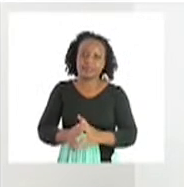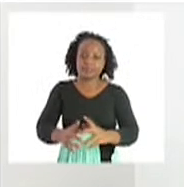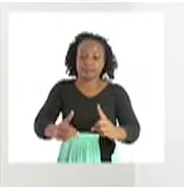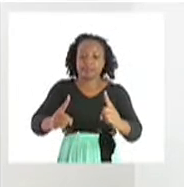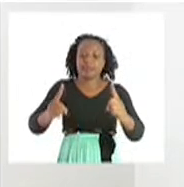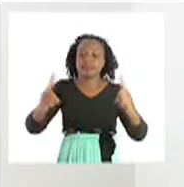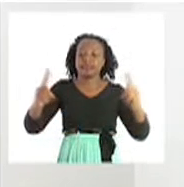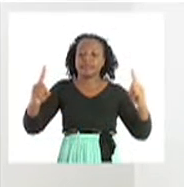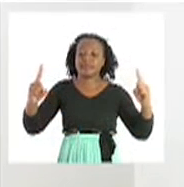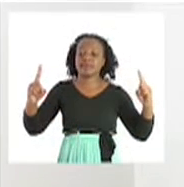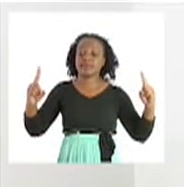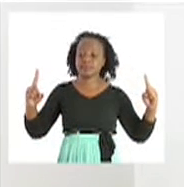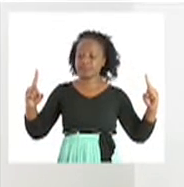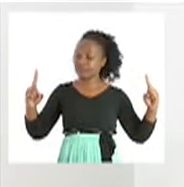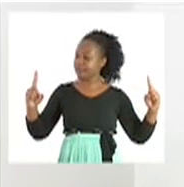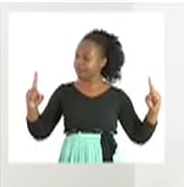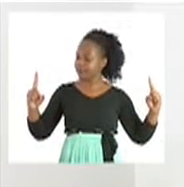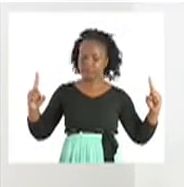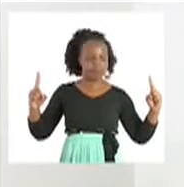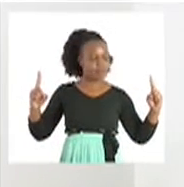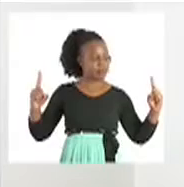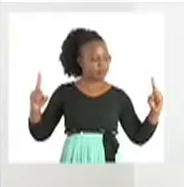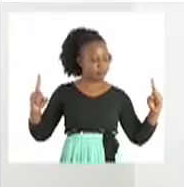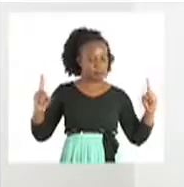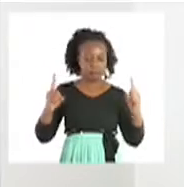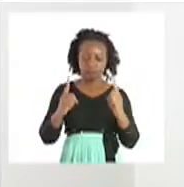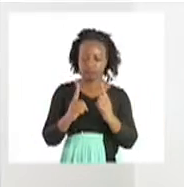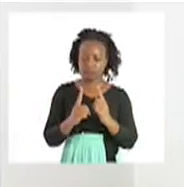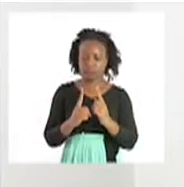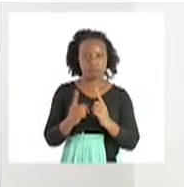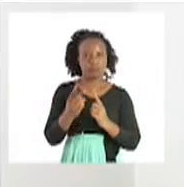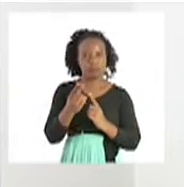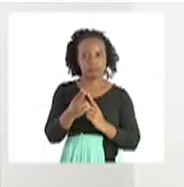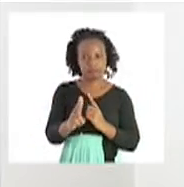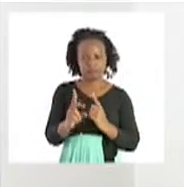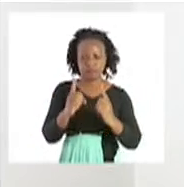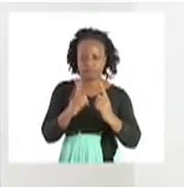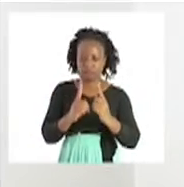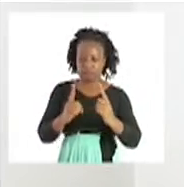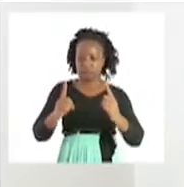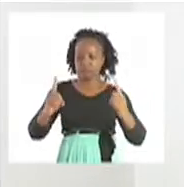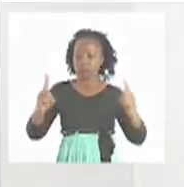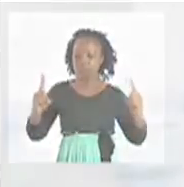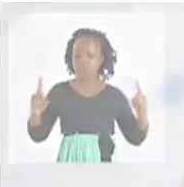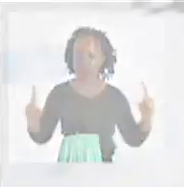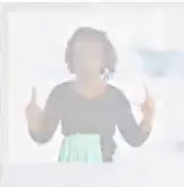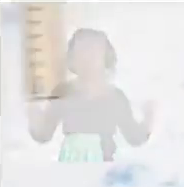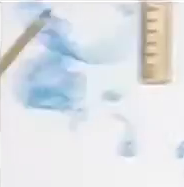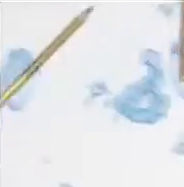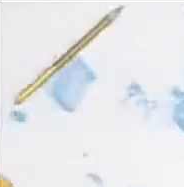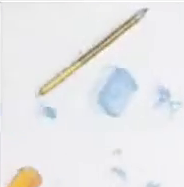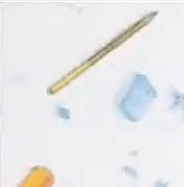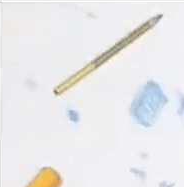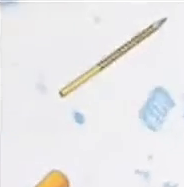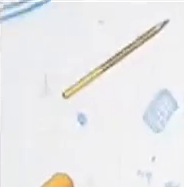our arms, just to see if we are practicing the social distance.